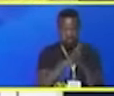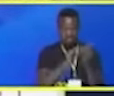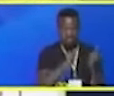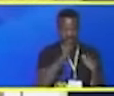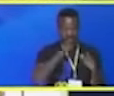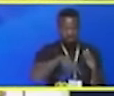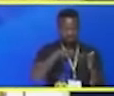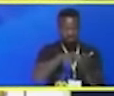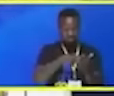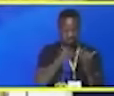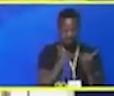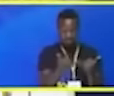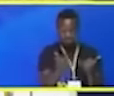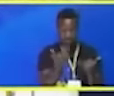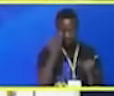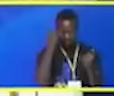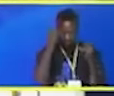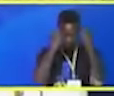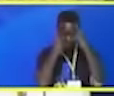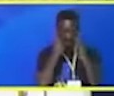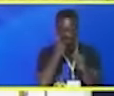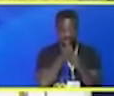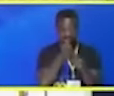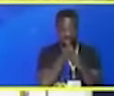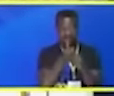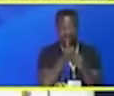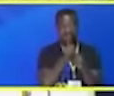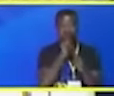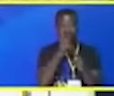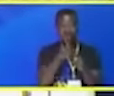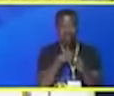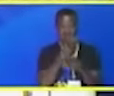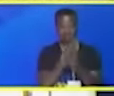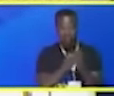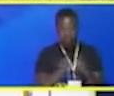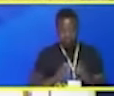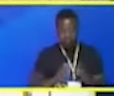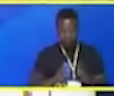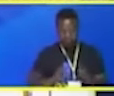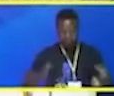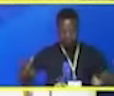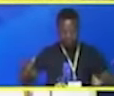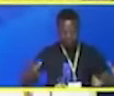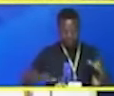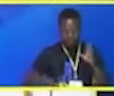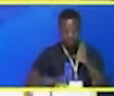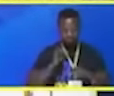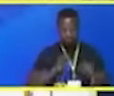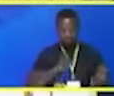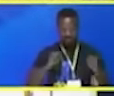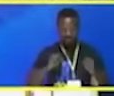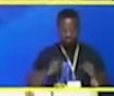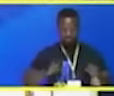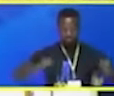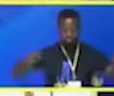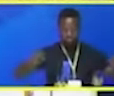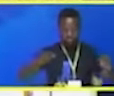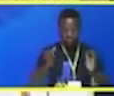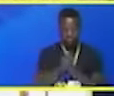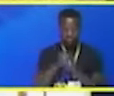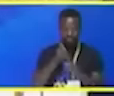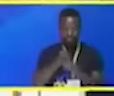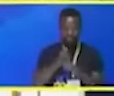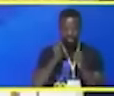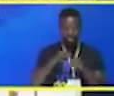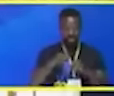times because they do not have an enlarged spiritual capacity, which is a function of